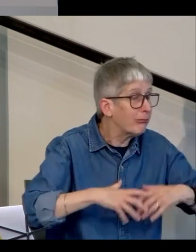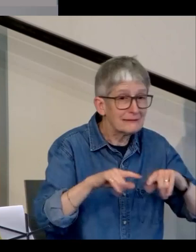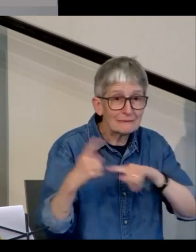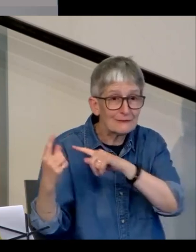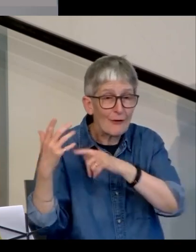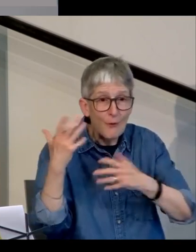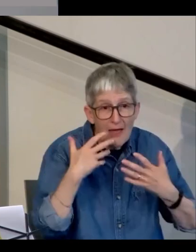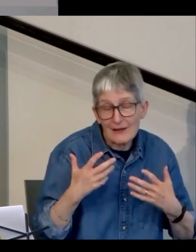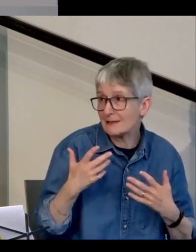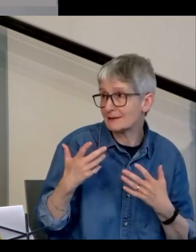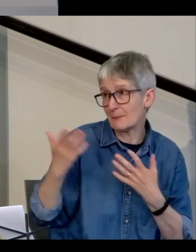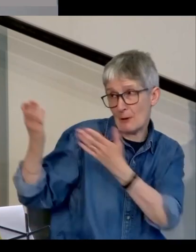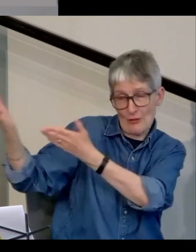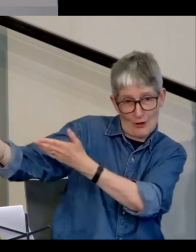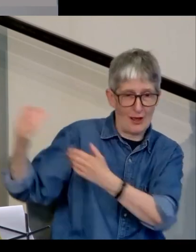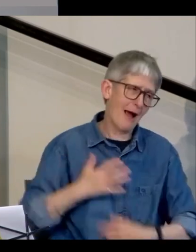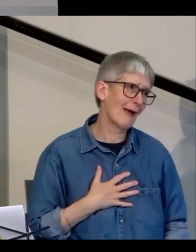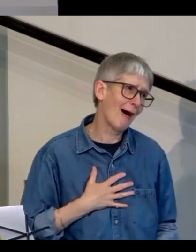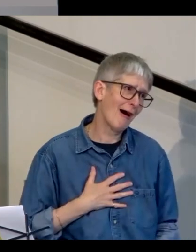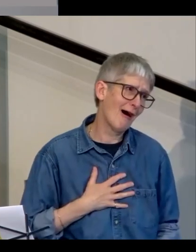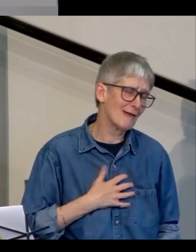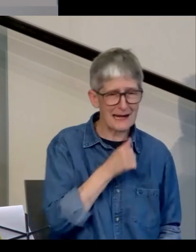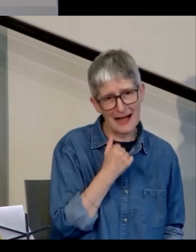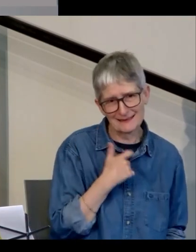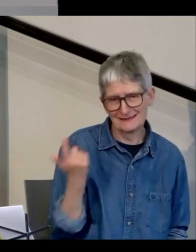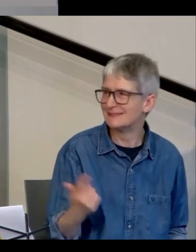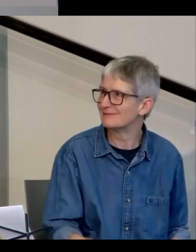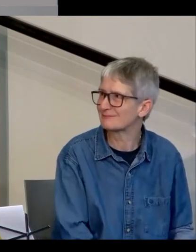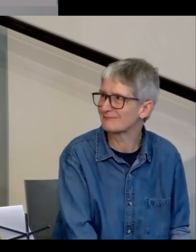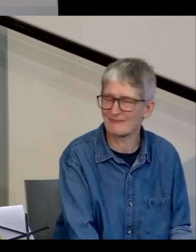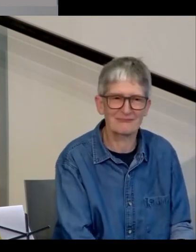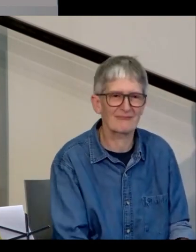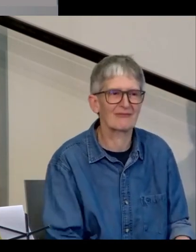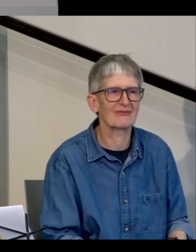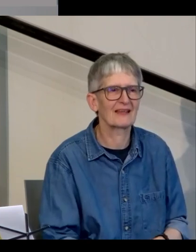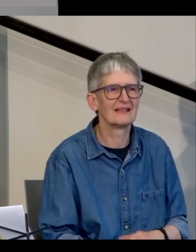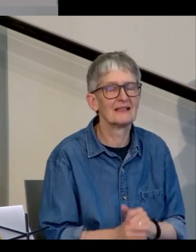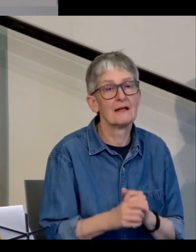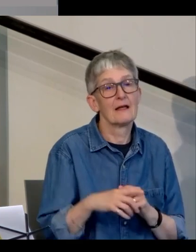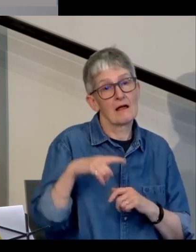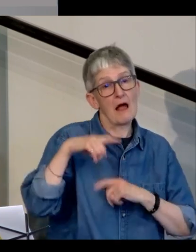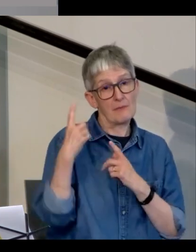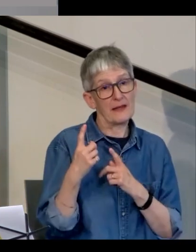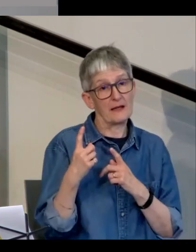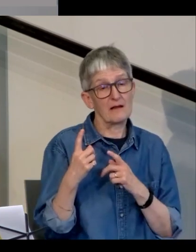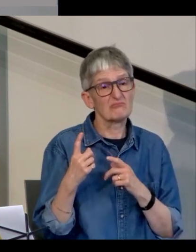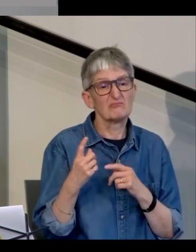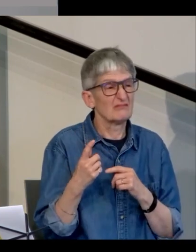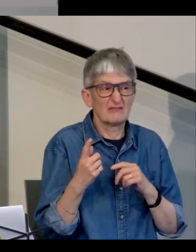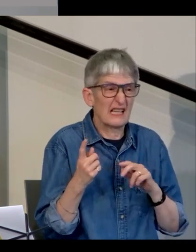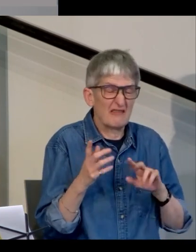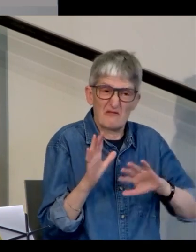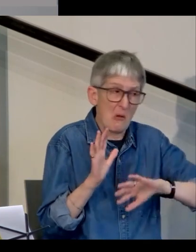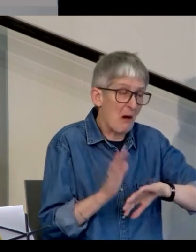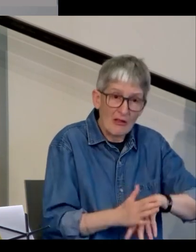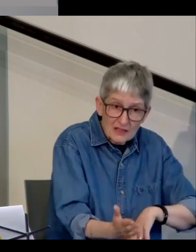me. Yeah, I know. Thank you for the odds. I think if he hadn't carved